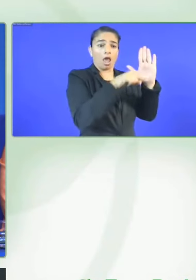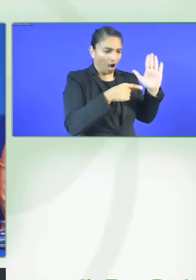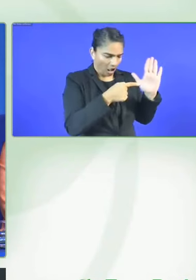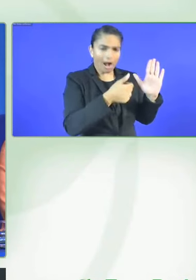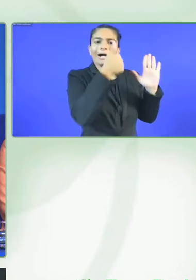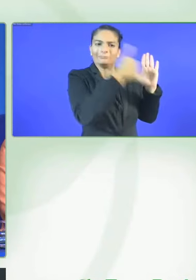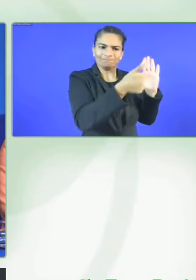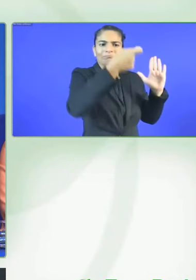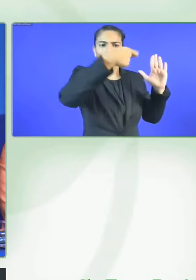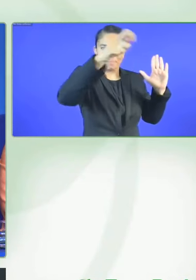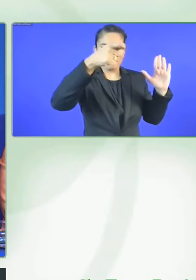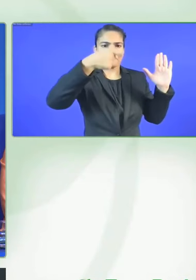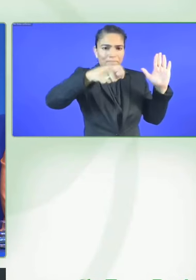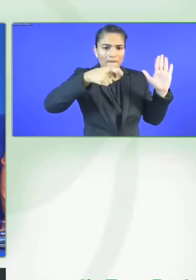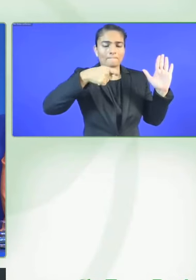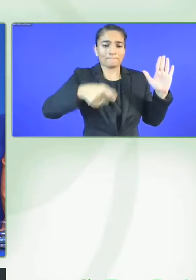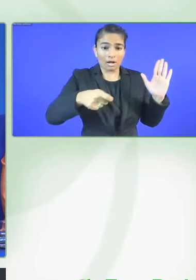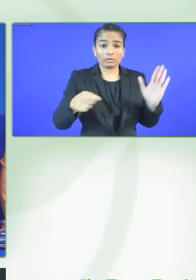different enforcement.